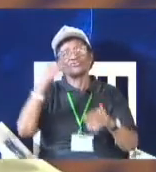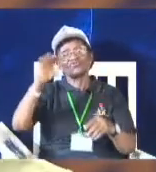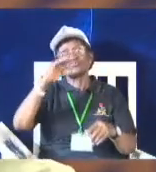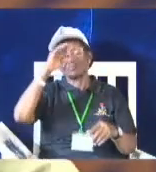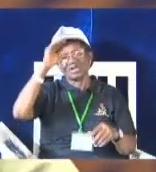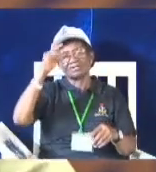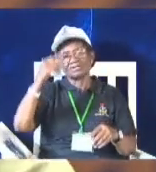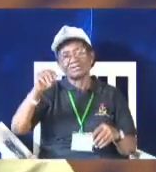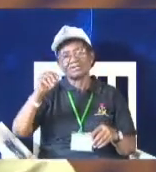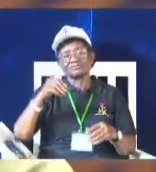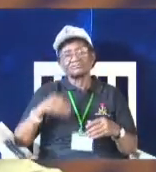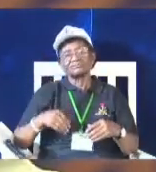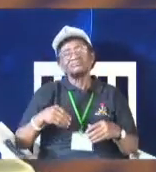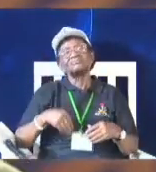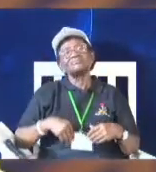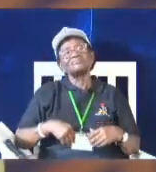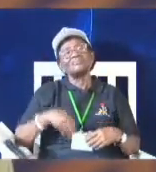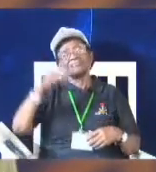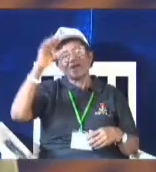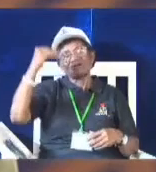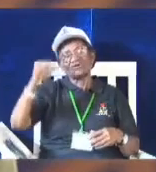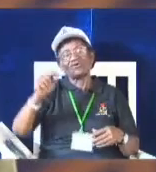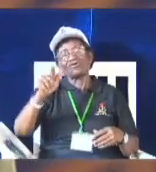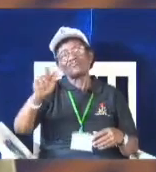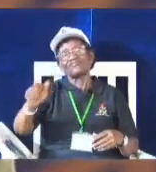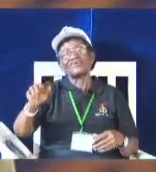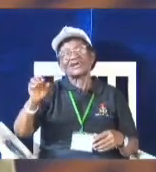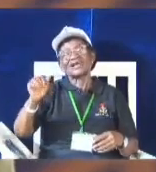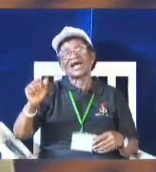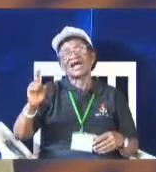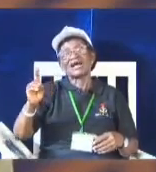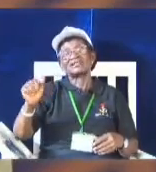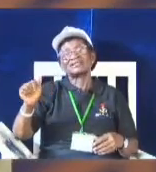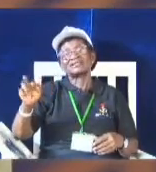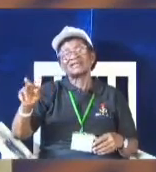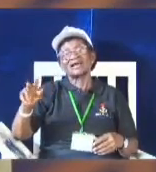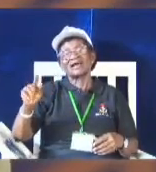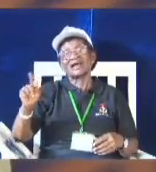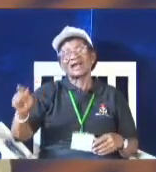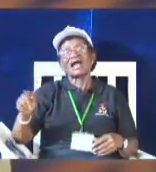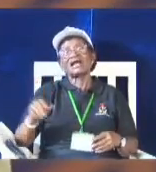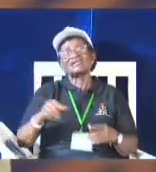The madman of Gadara was living in the graveyard,